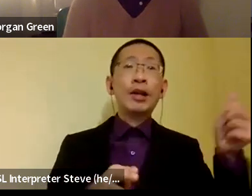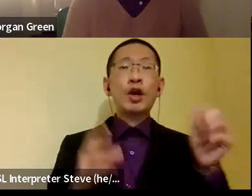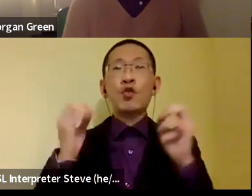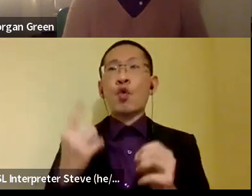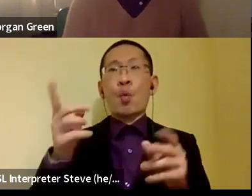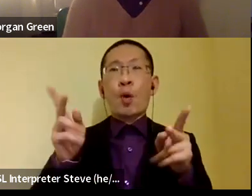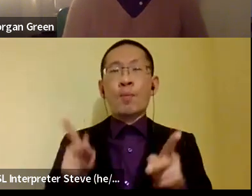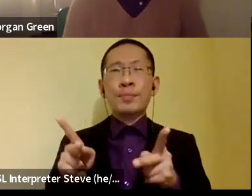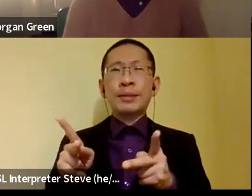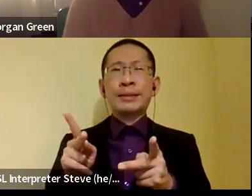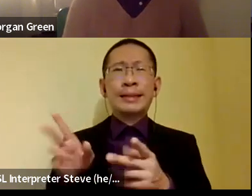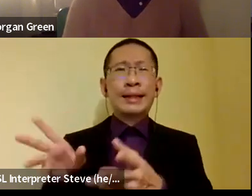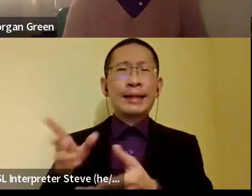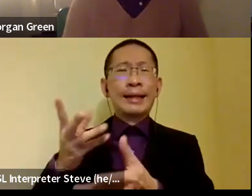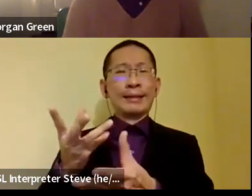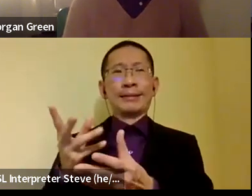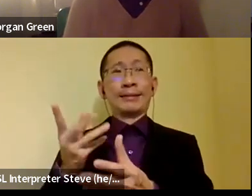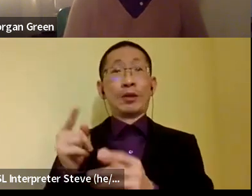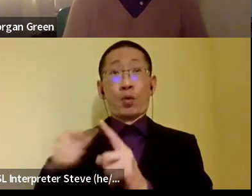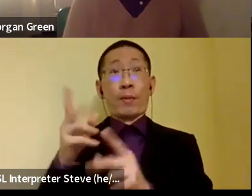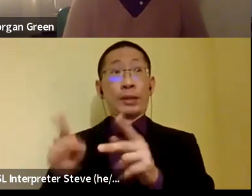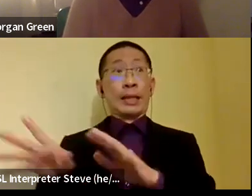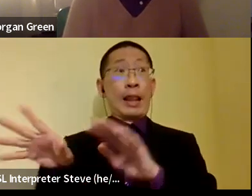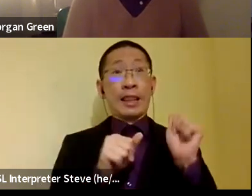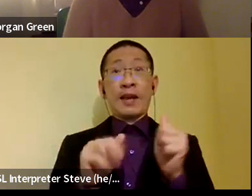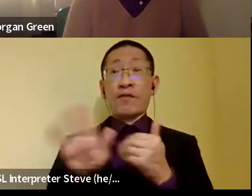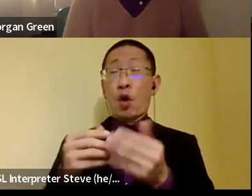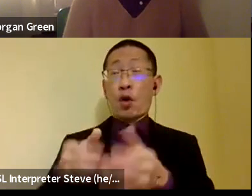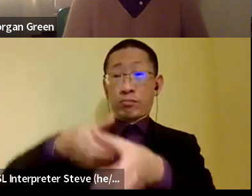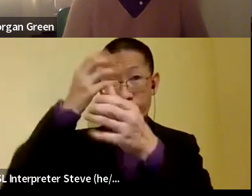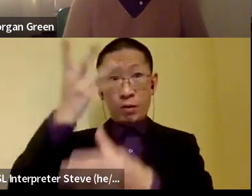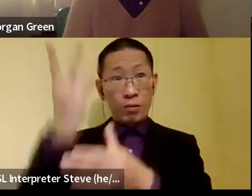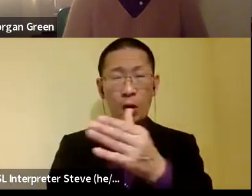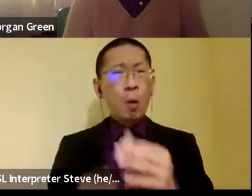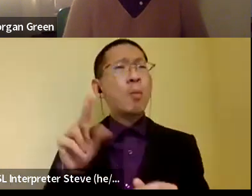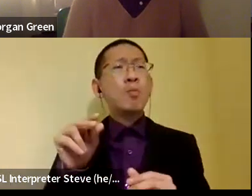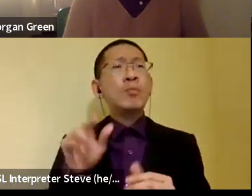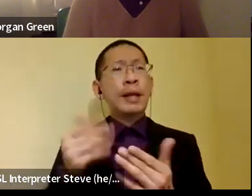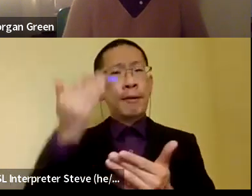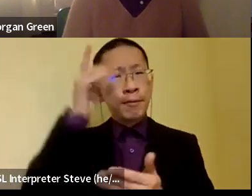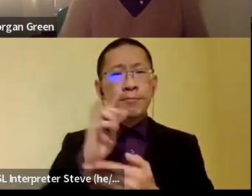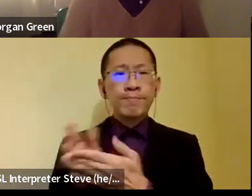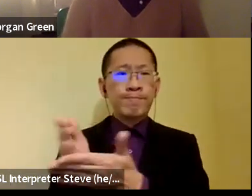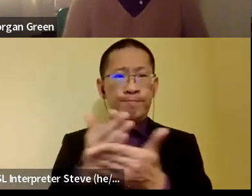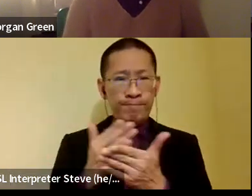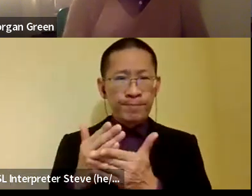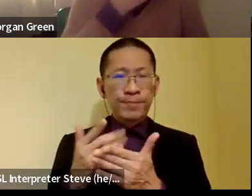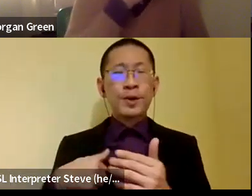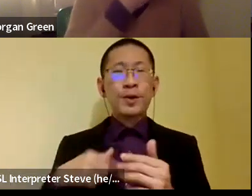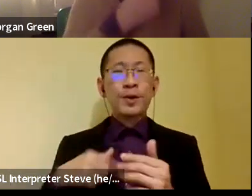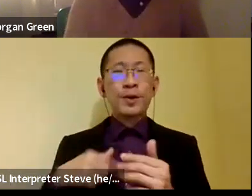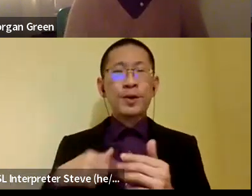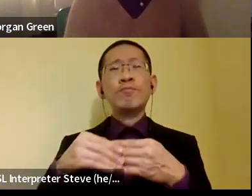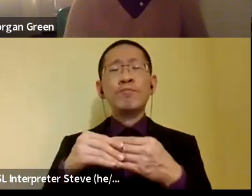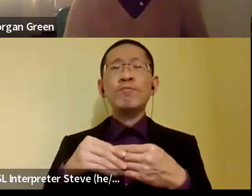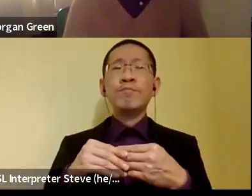of that institutional knowledge away. It's shared amongst us, and we can really sort of ebb and flow